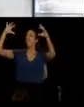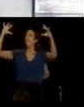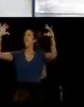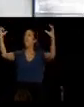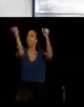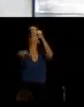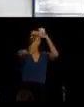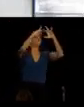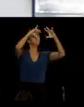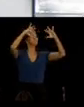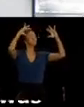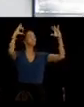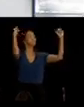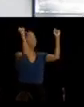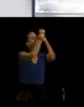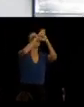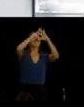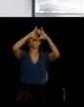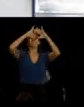rocket's red